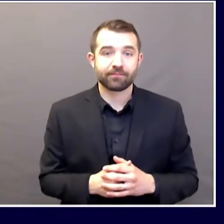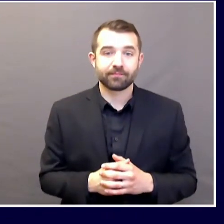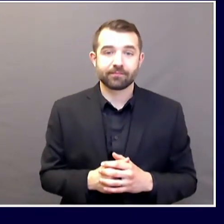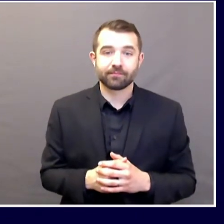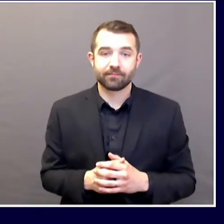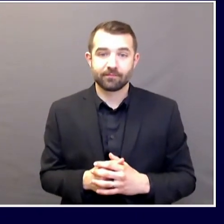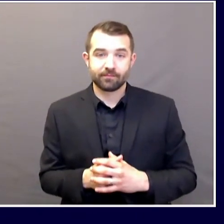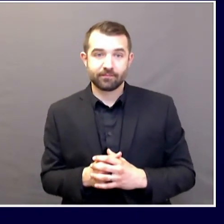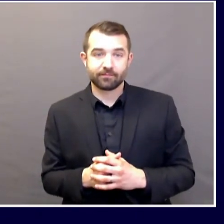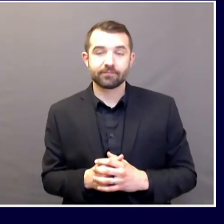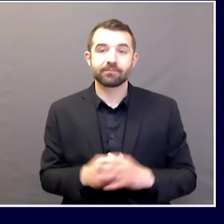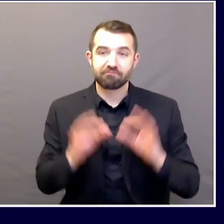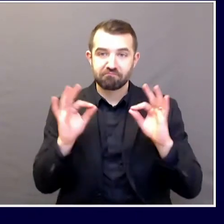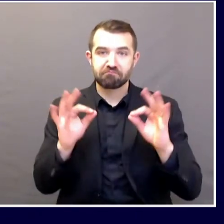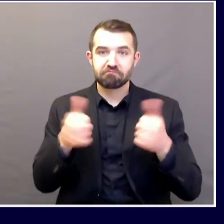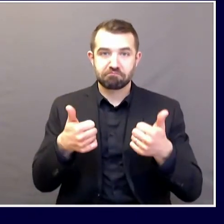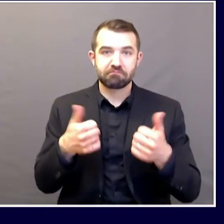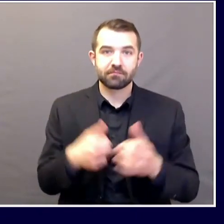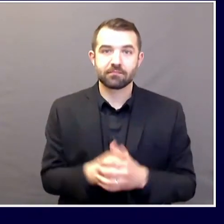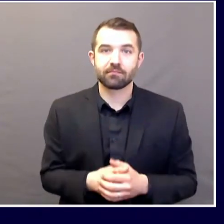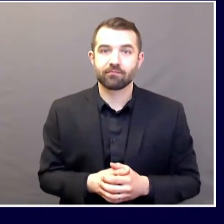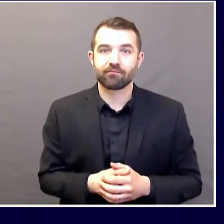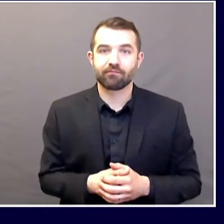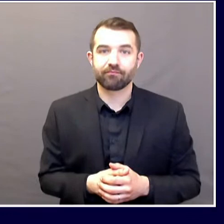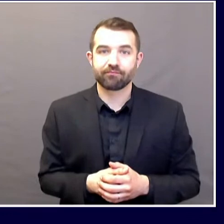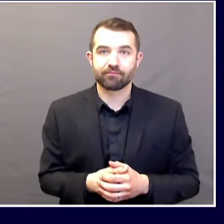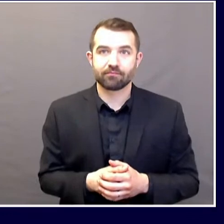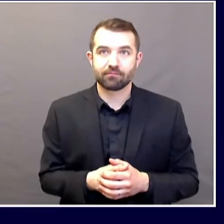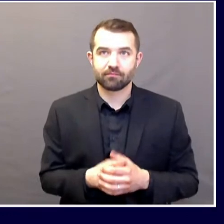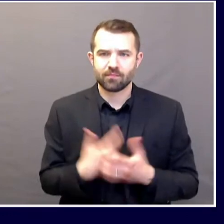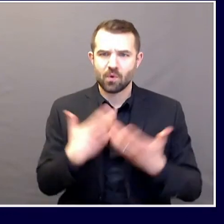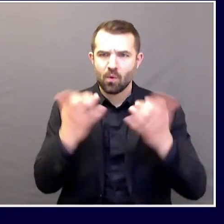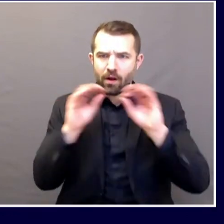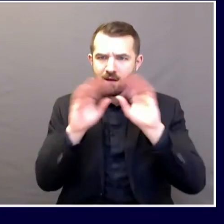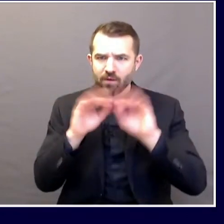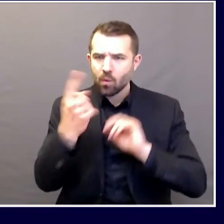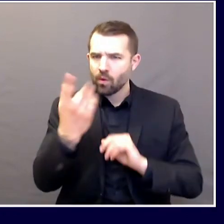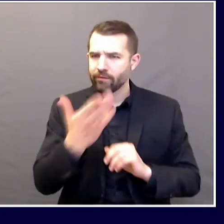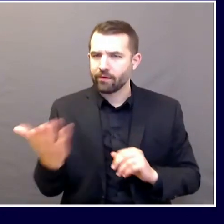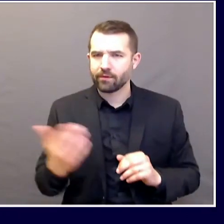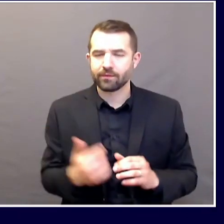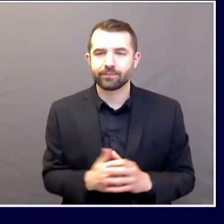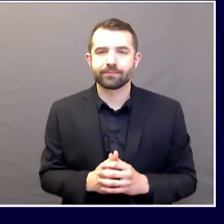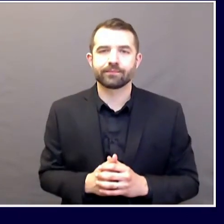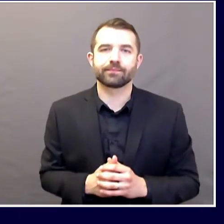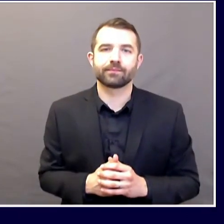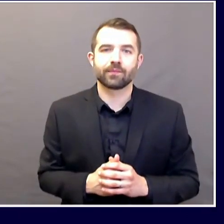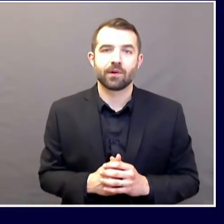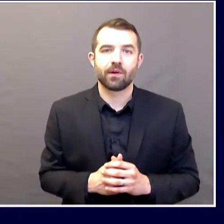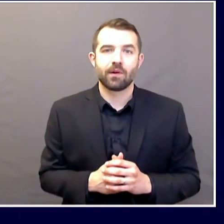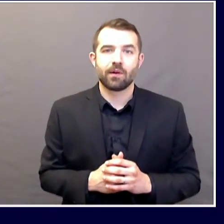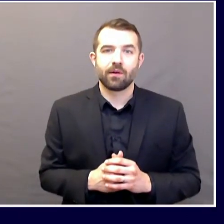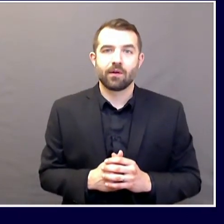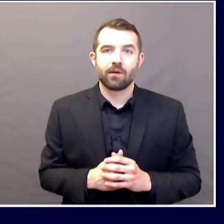Excellent. I wanted to ask a quick clarifying question about federally qualified healthcare centers.